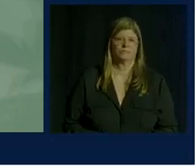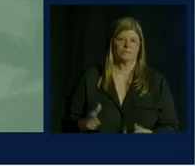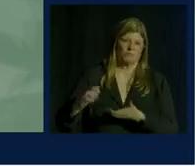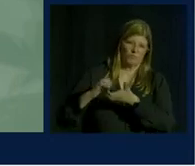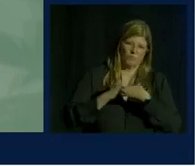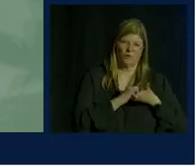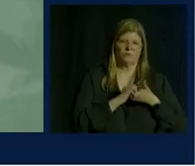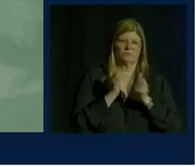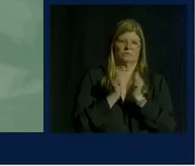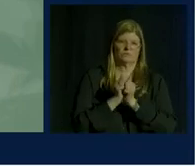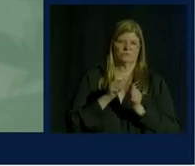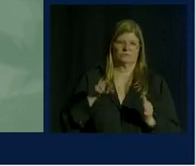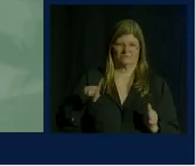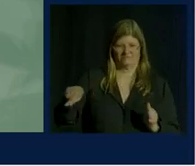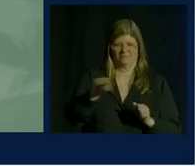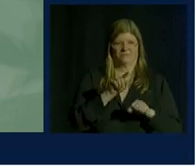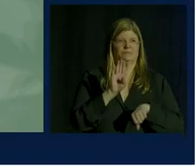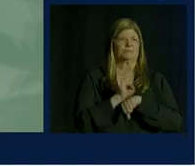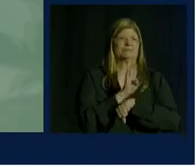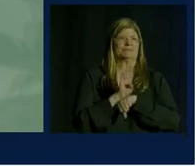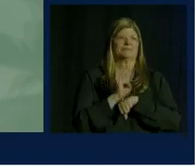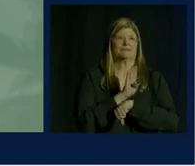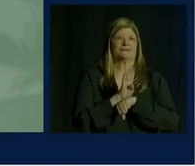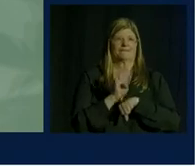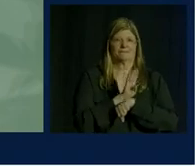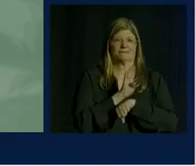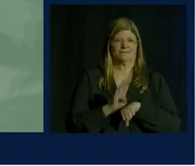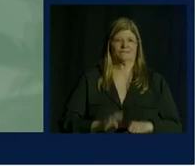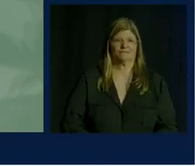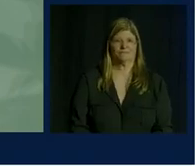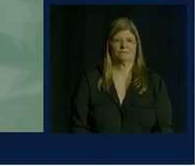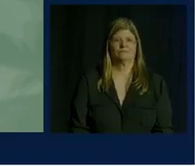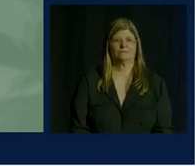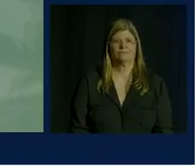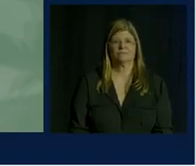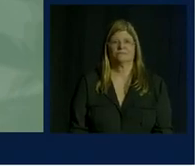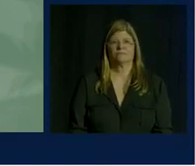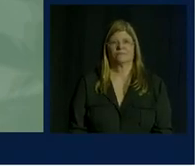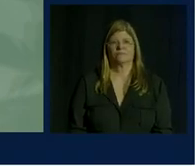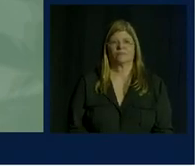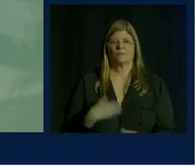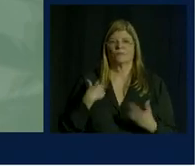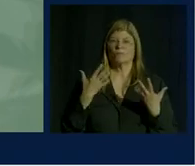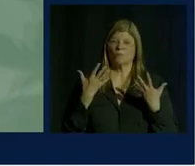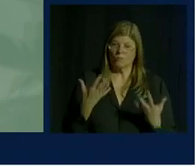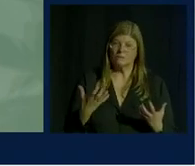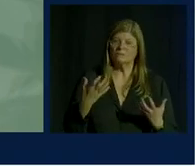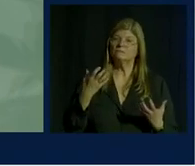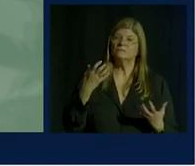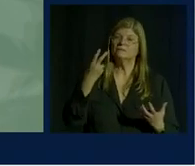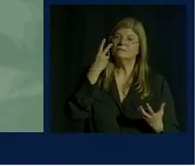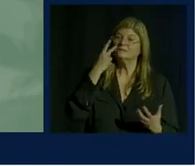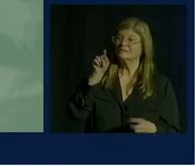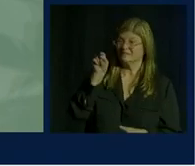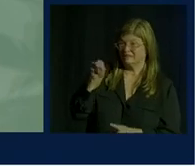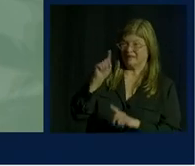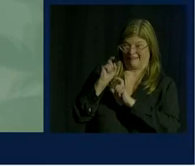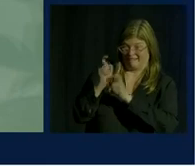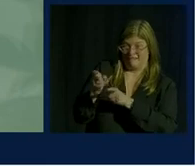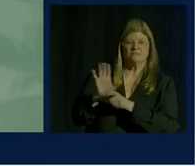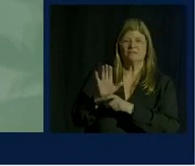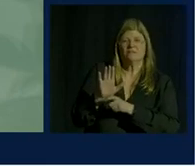So further down the line, what I would like to see is not only delivery, but then that delivery growing